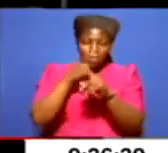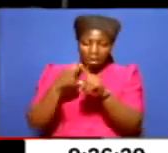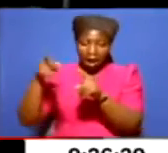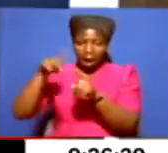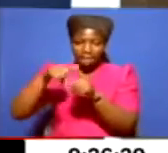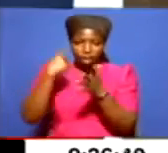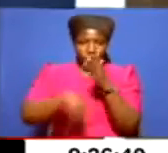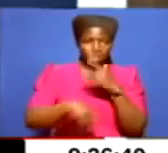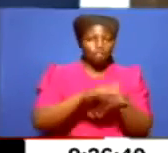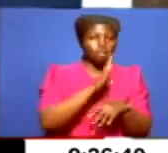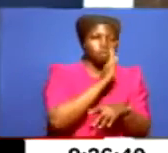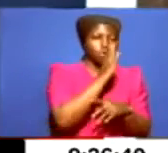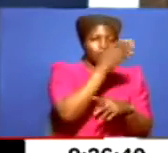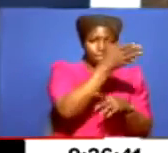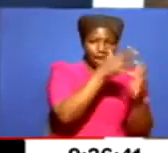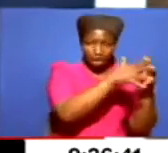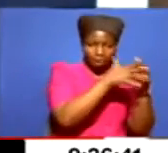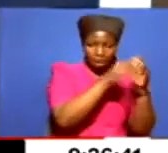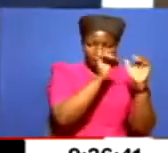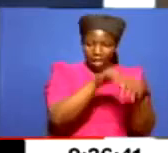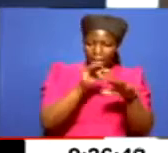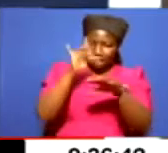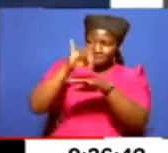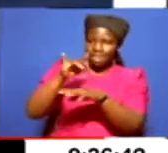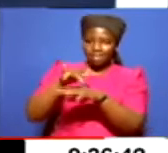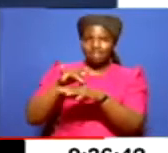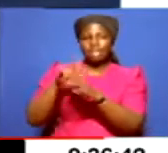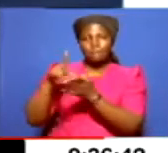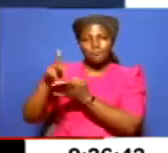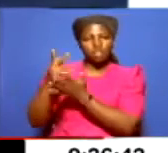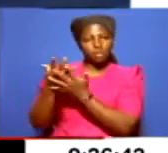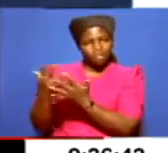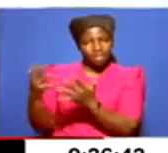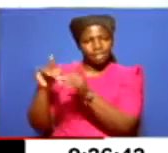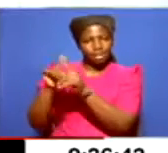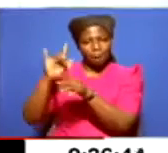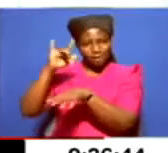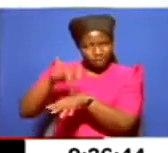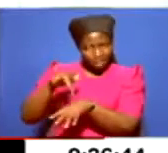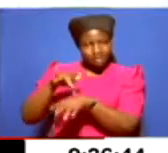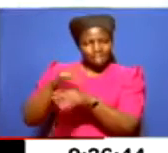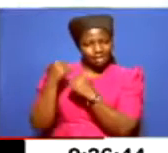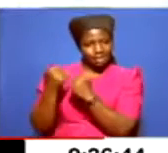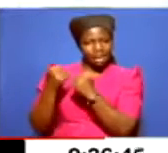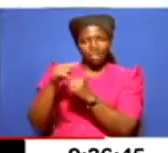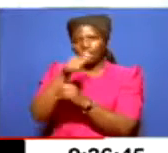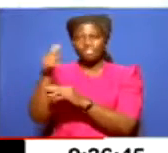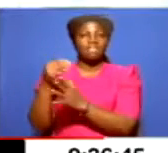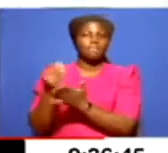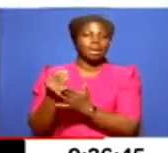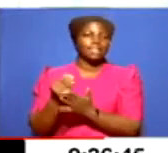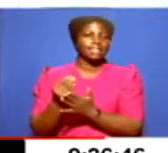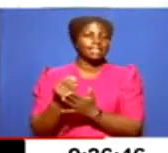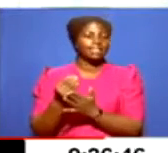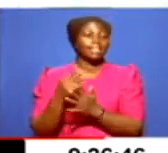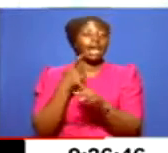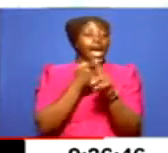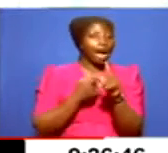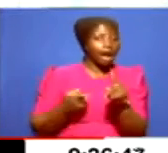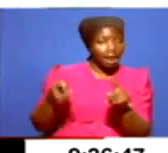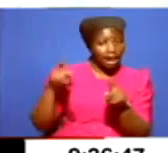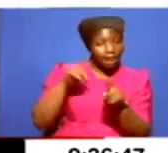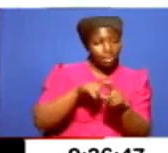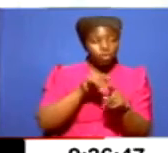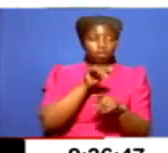could impact prices of goods and affect the strength of other currencies. In addition, in the U.S., there are